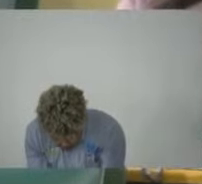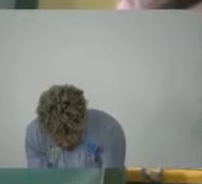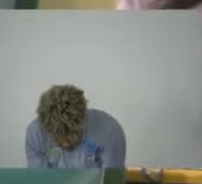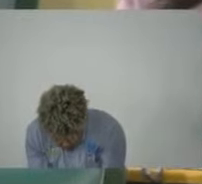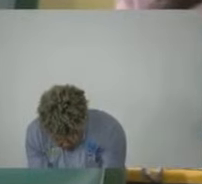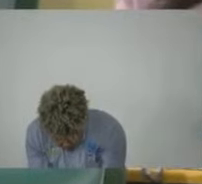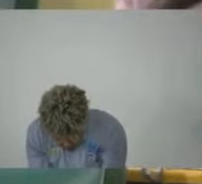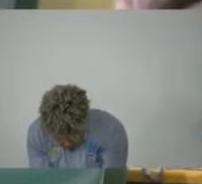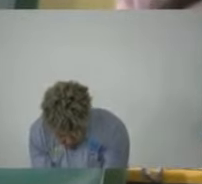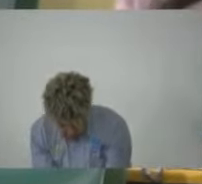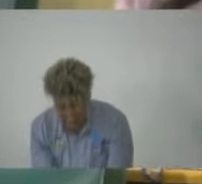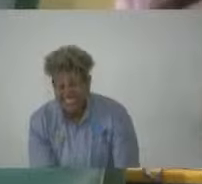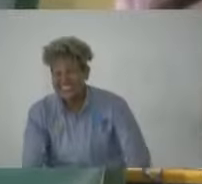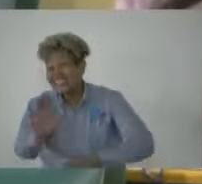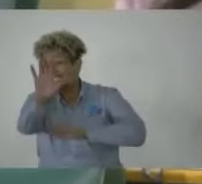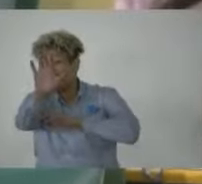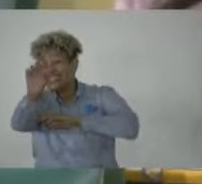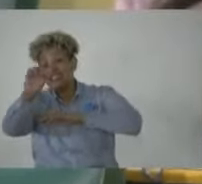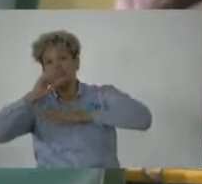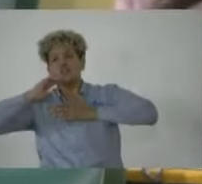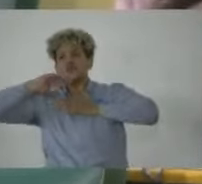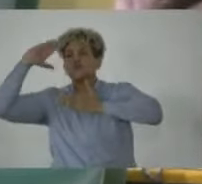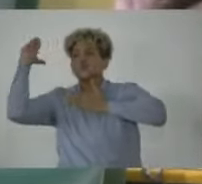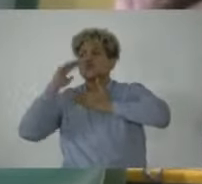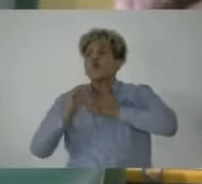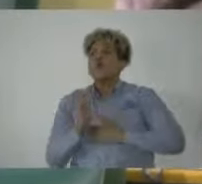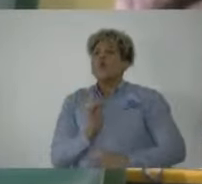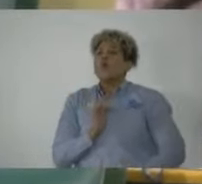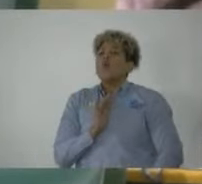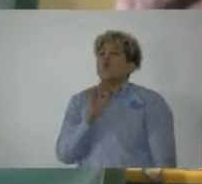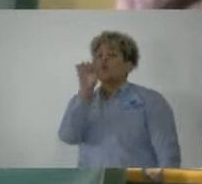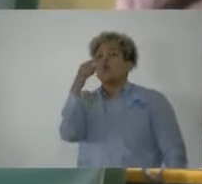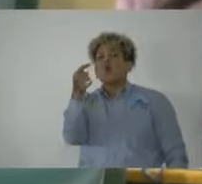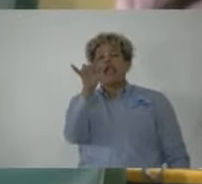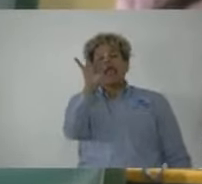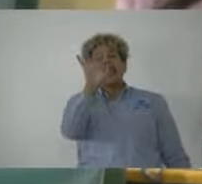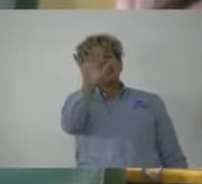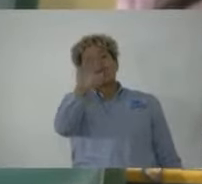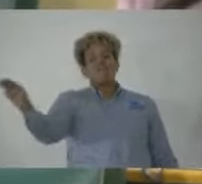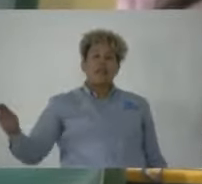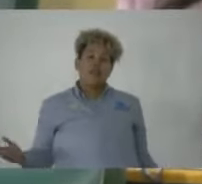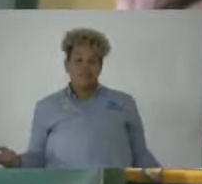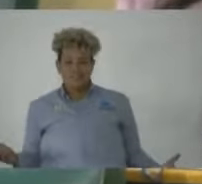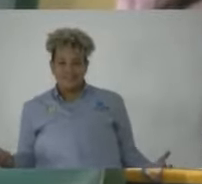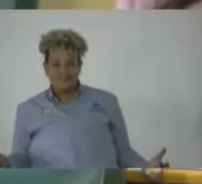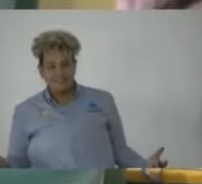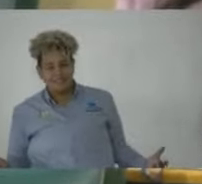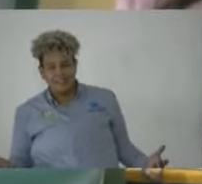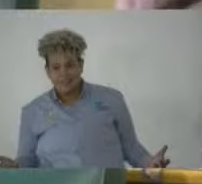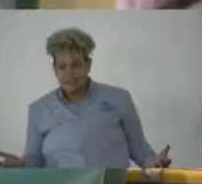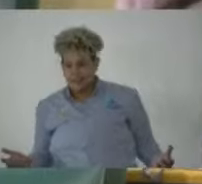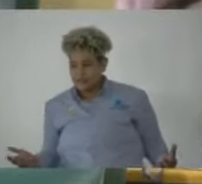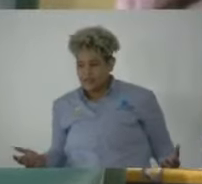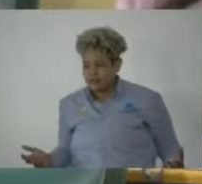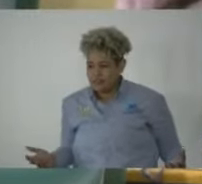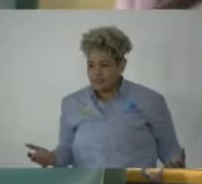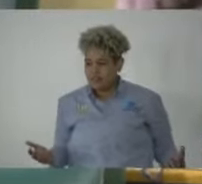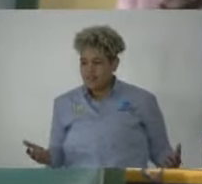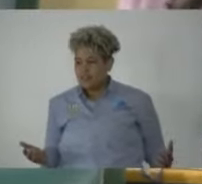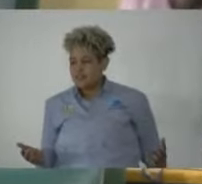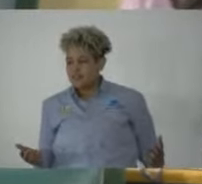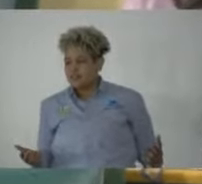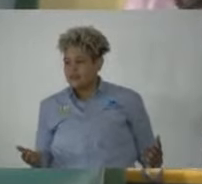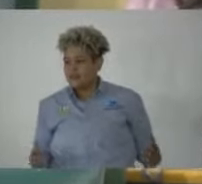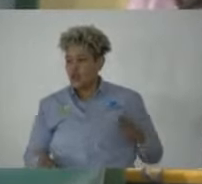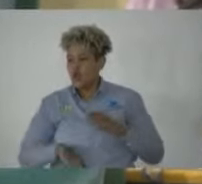And CDs have been reduced dramatically to only $85 million. That's all? Out